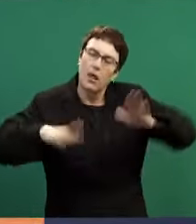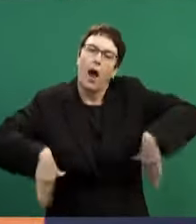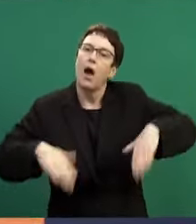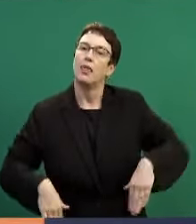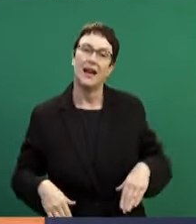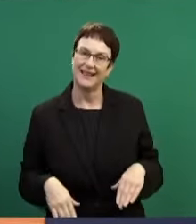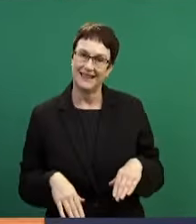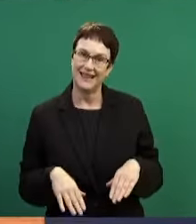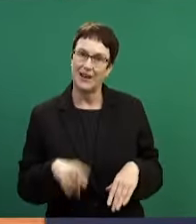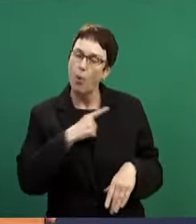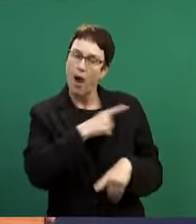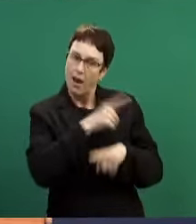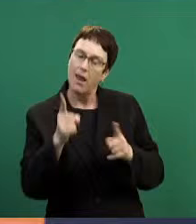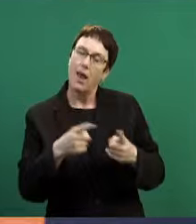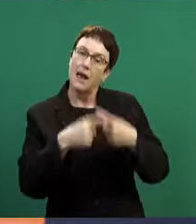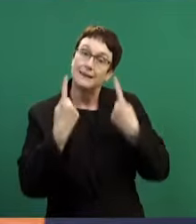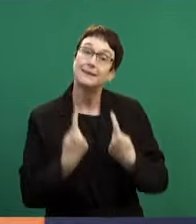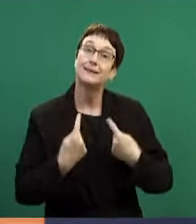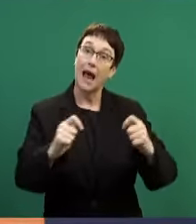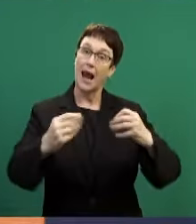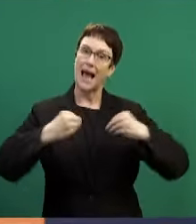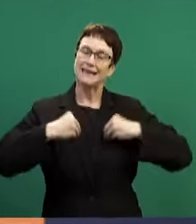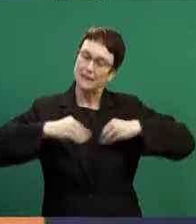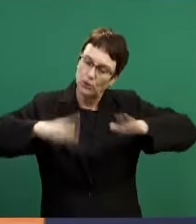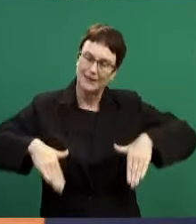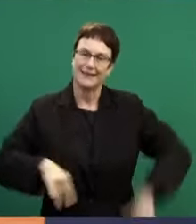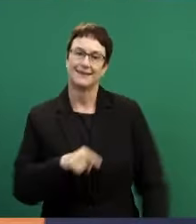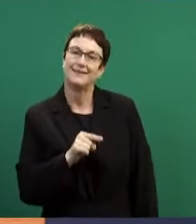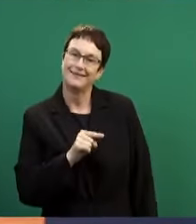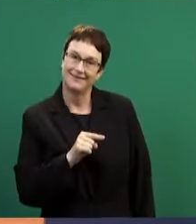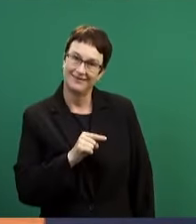the underlying assets.